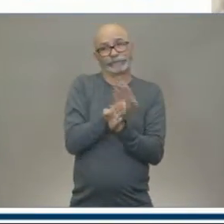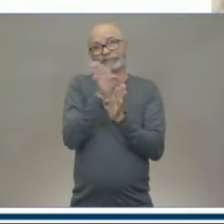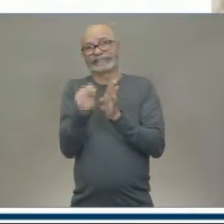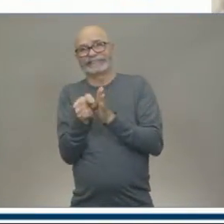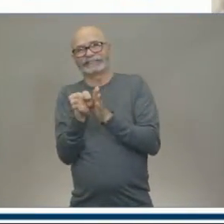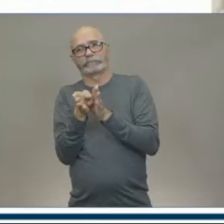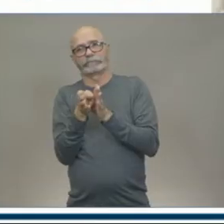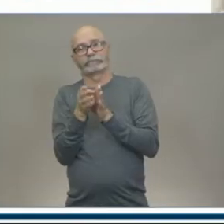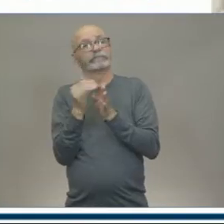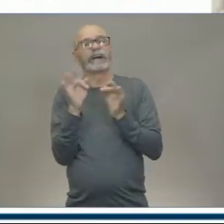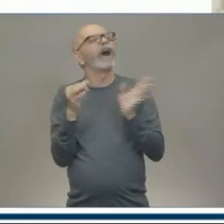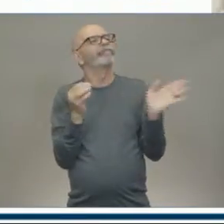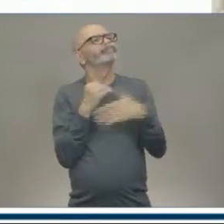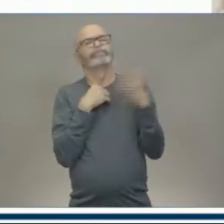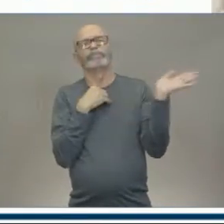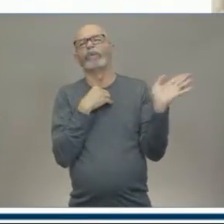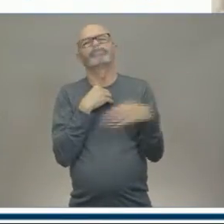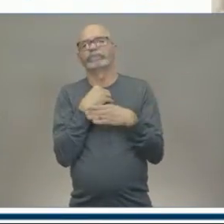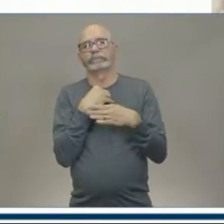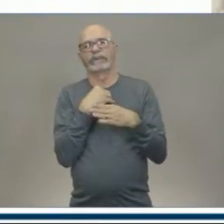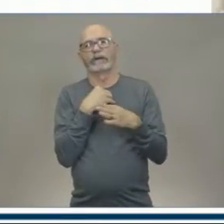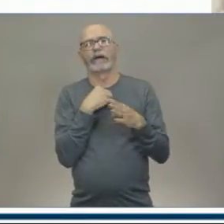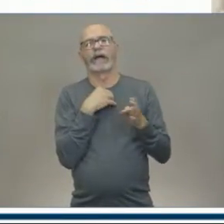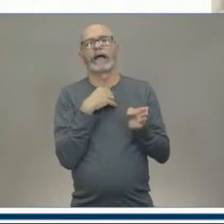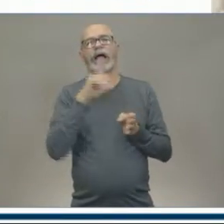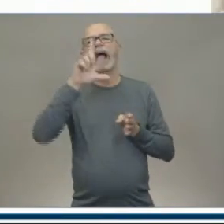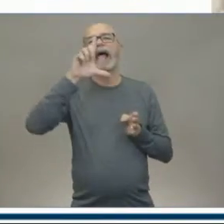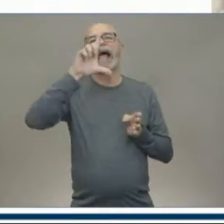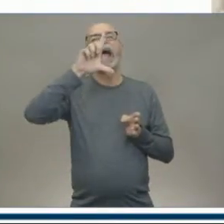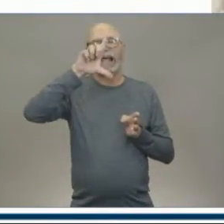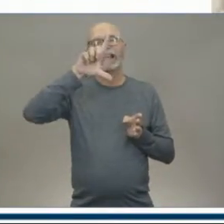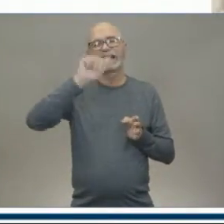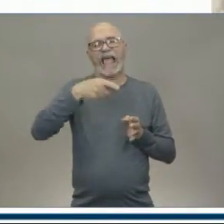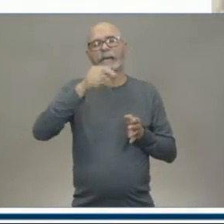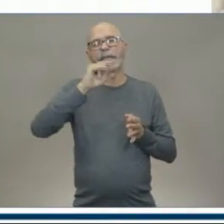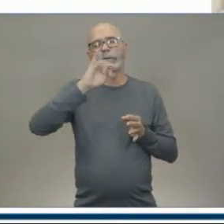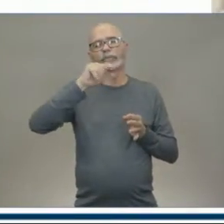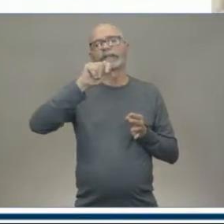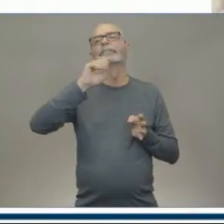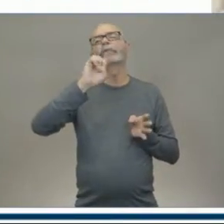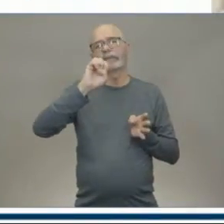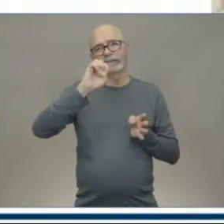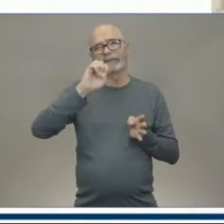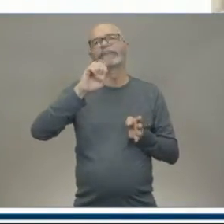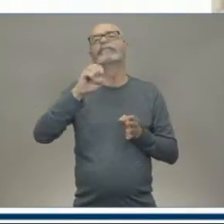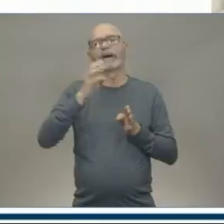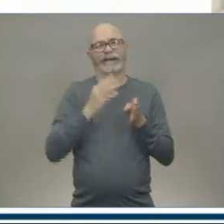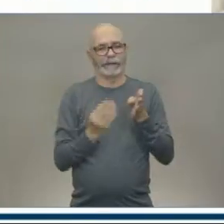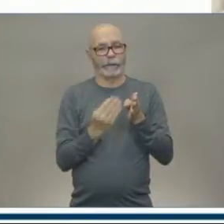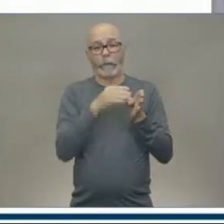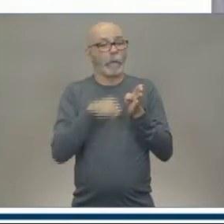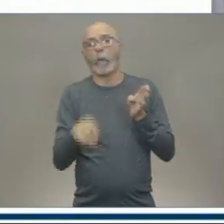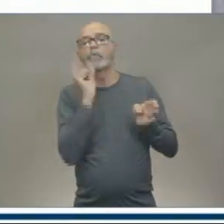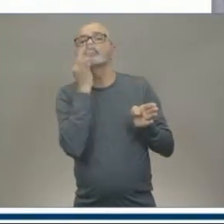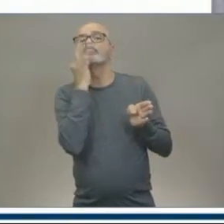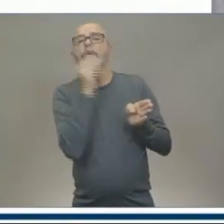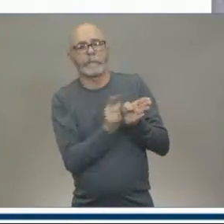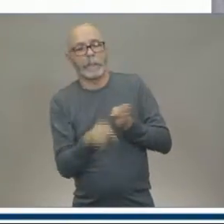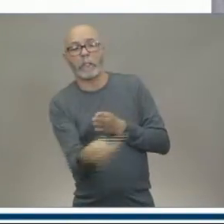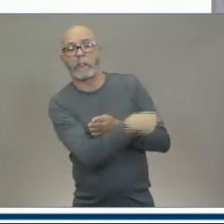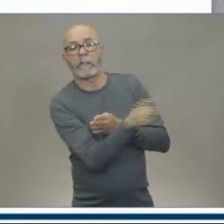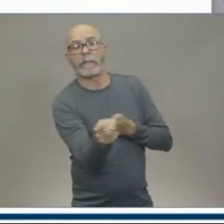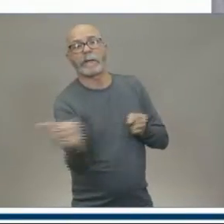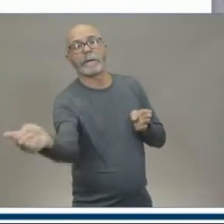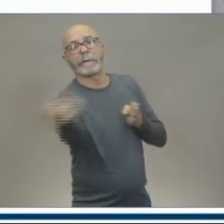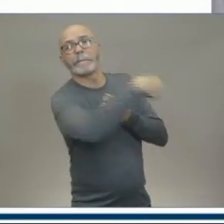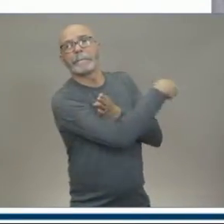La Plante Street getting into downtown Amherst. Is there anything that can be done to help those businesses out? Well, obviously, we're looking